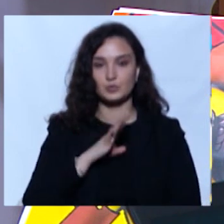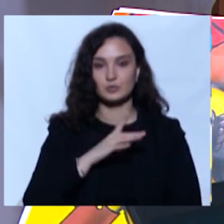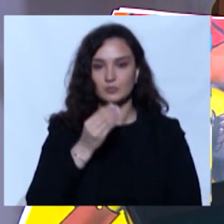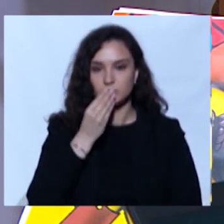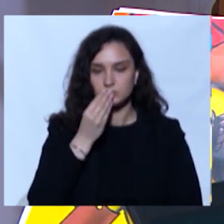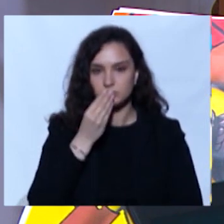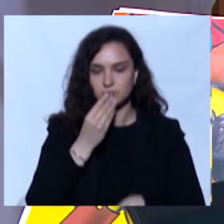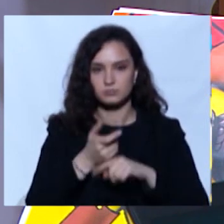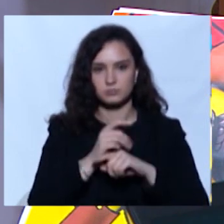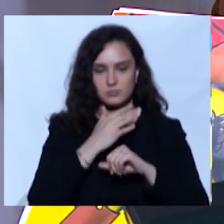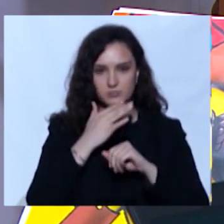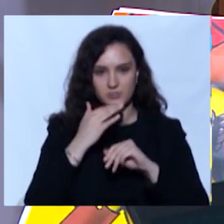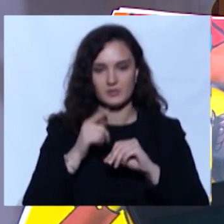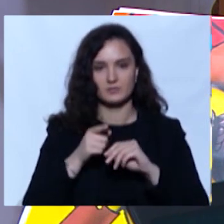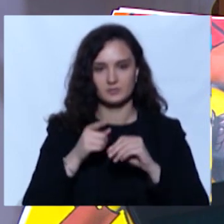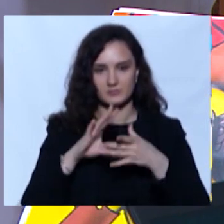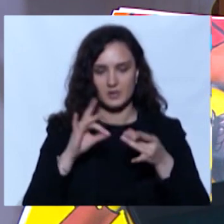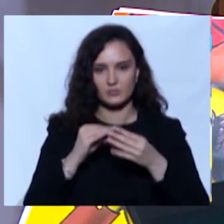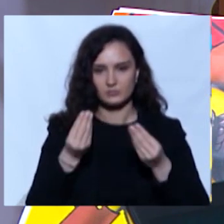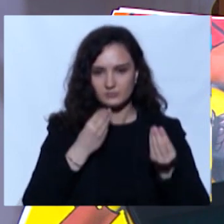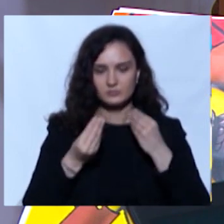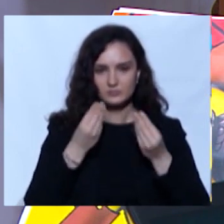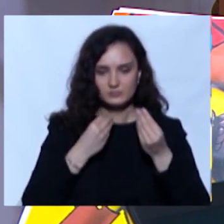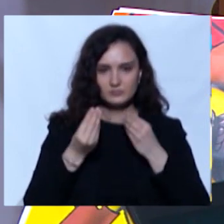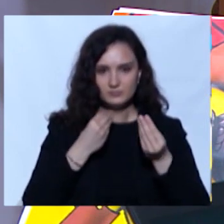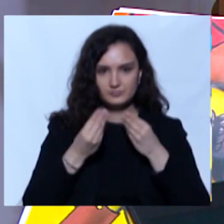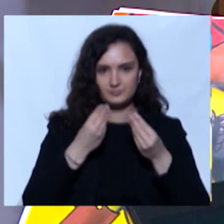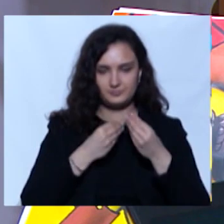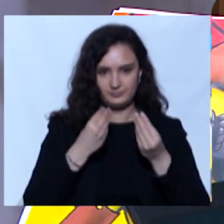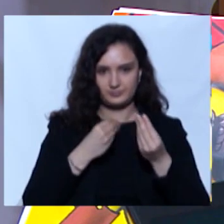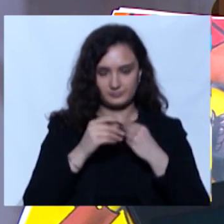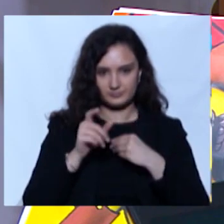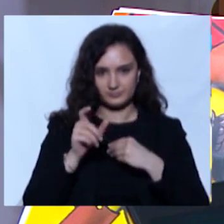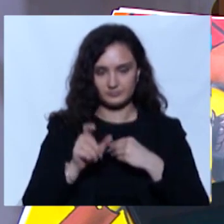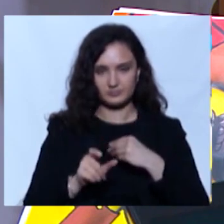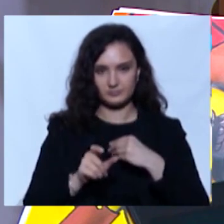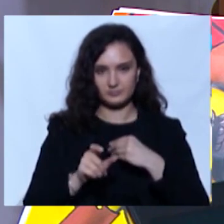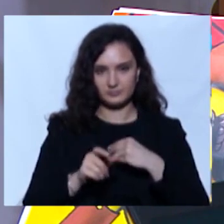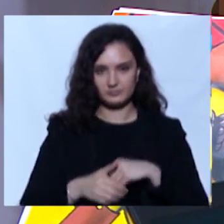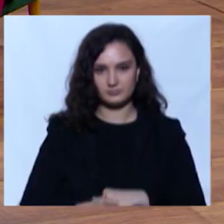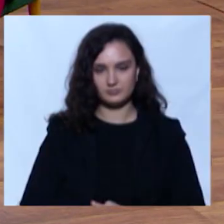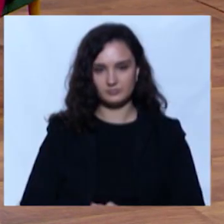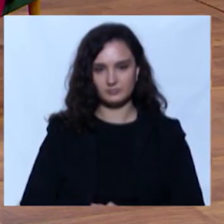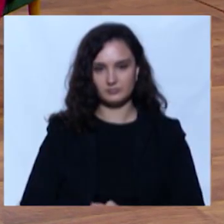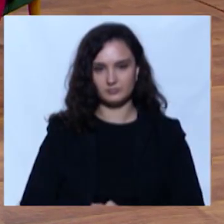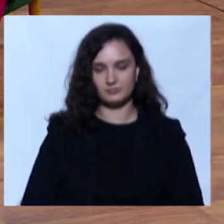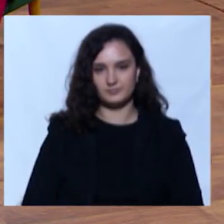eating so much spaghetti that he wound himself up all in it.